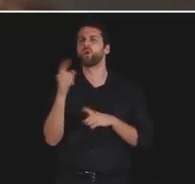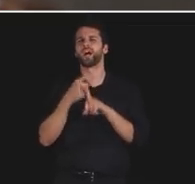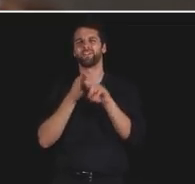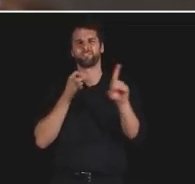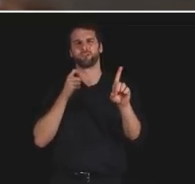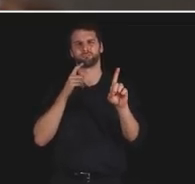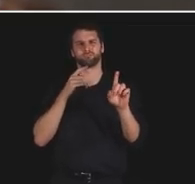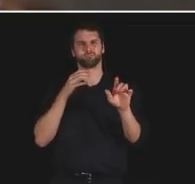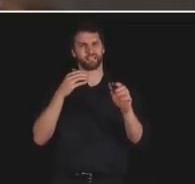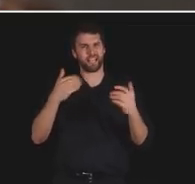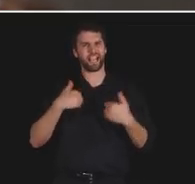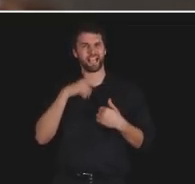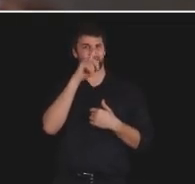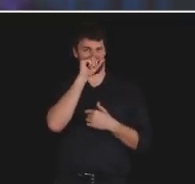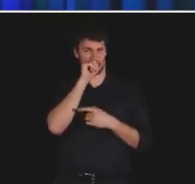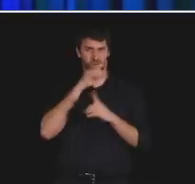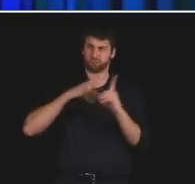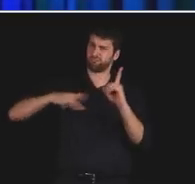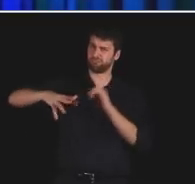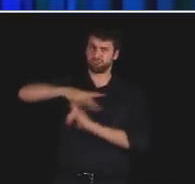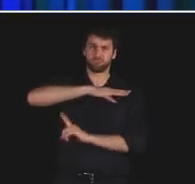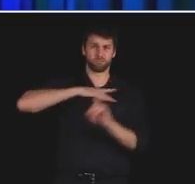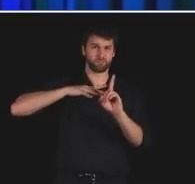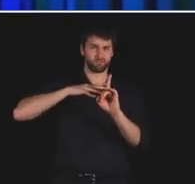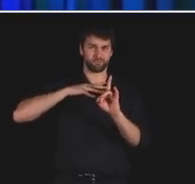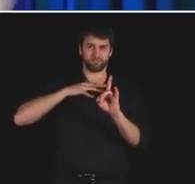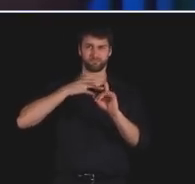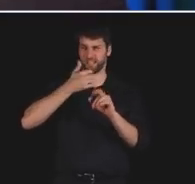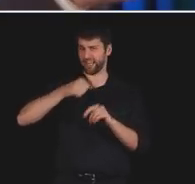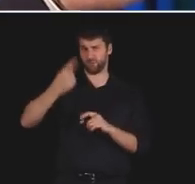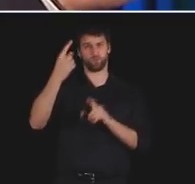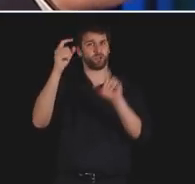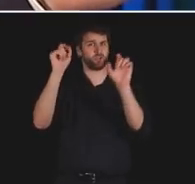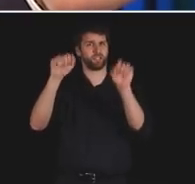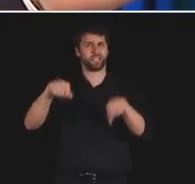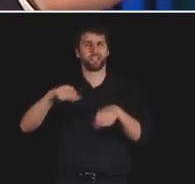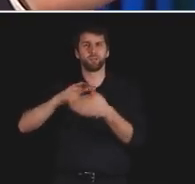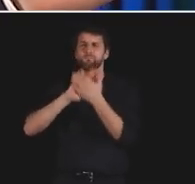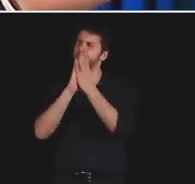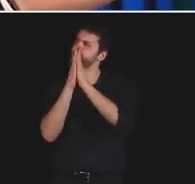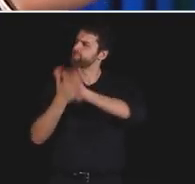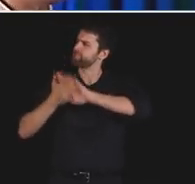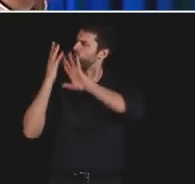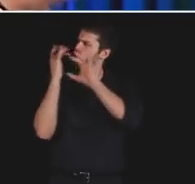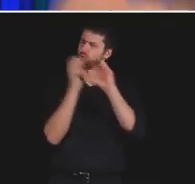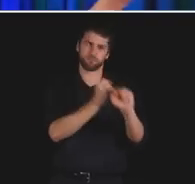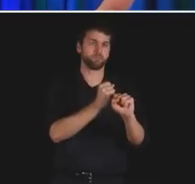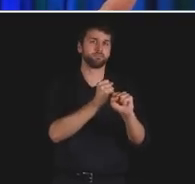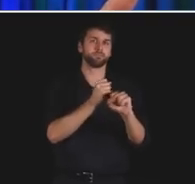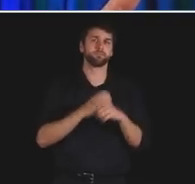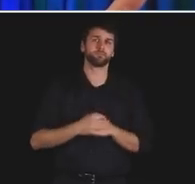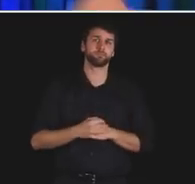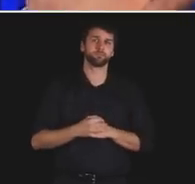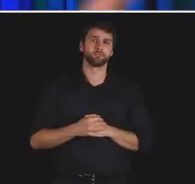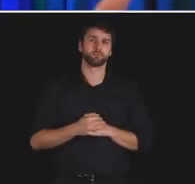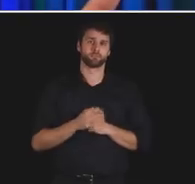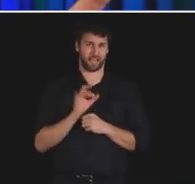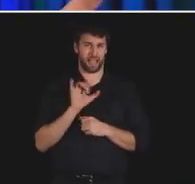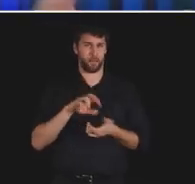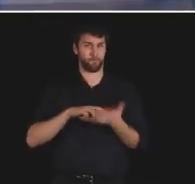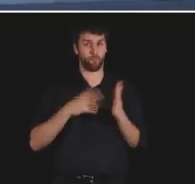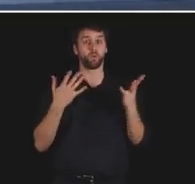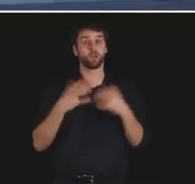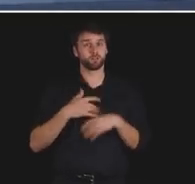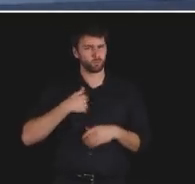can become fascinated by them. And that means that we all share the birds of this planet,